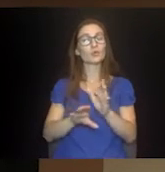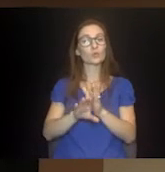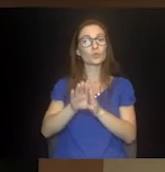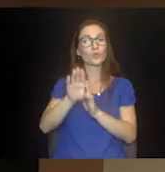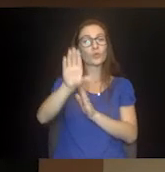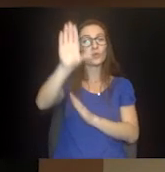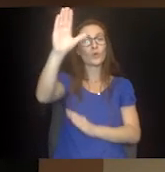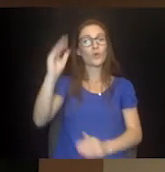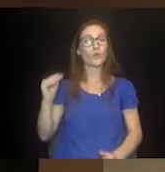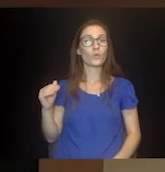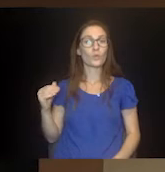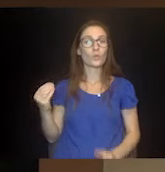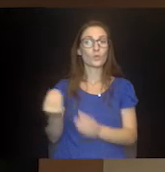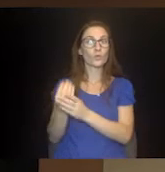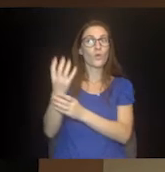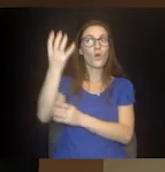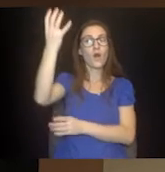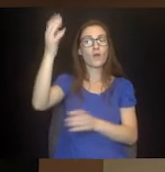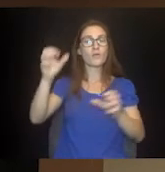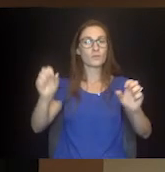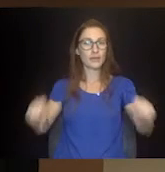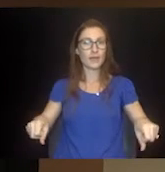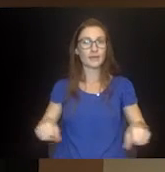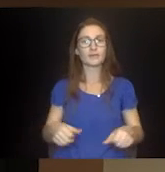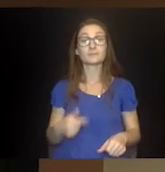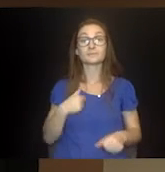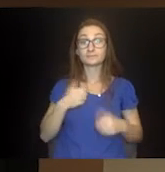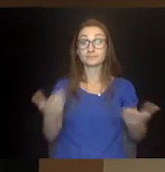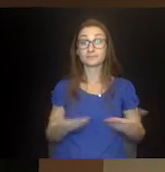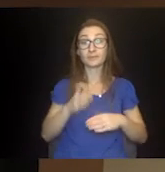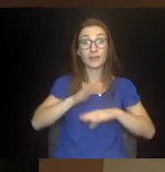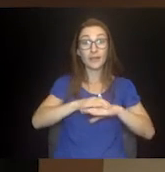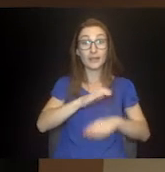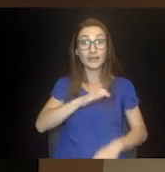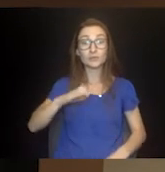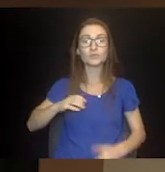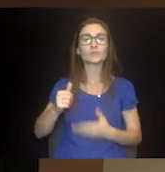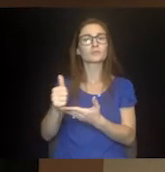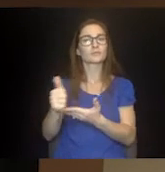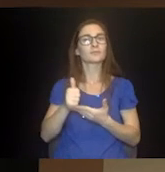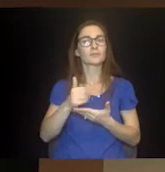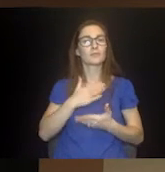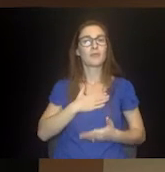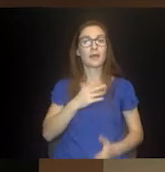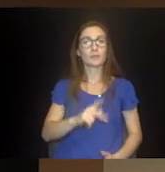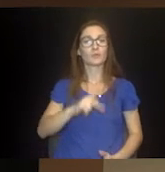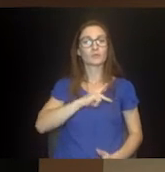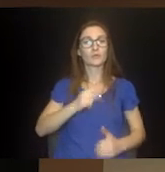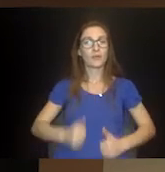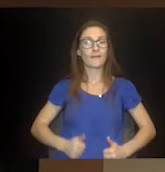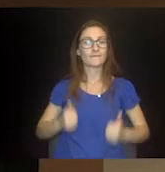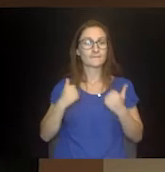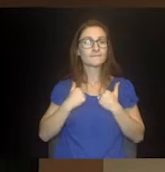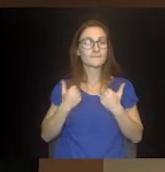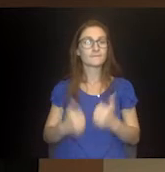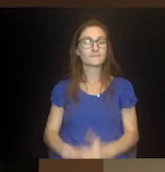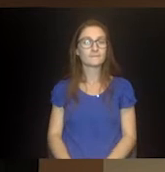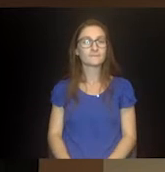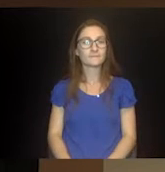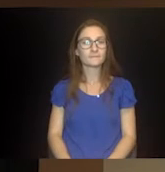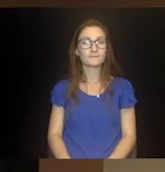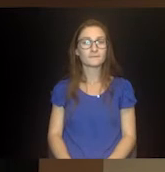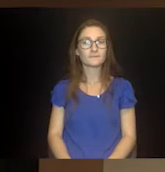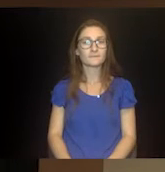environment that I felt that I can grow. And being on the council as well was something that even helped me, like I said, in my personal life with the profession that I